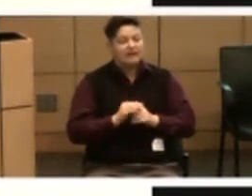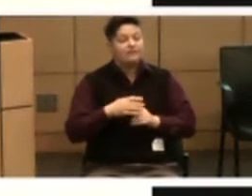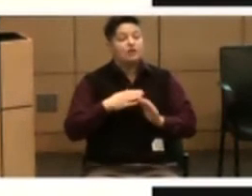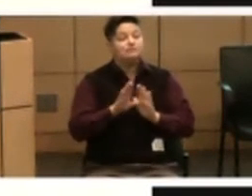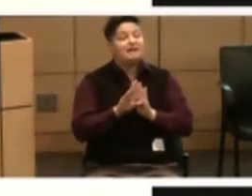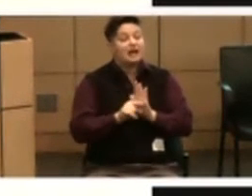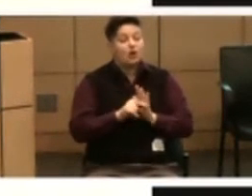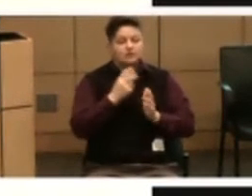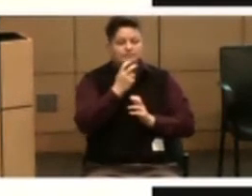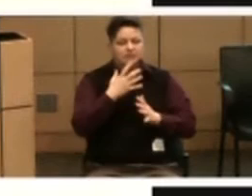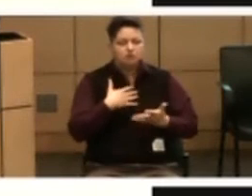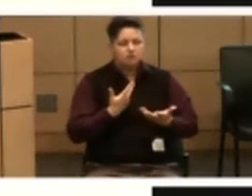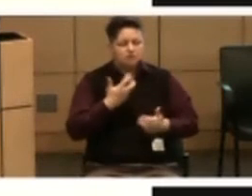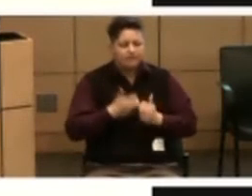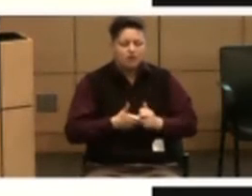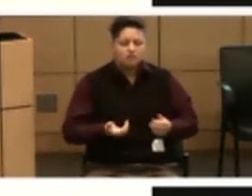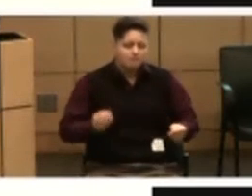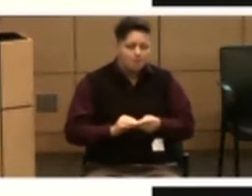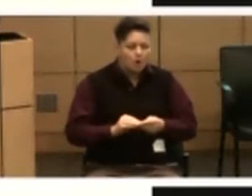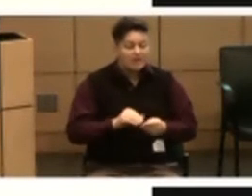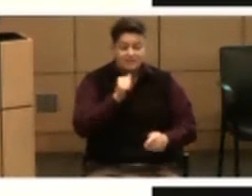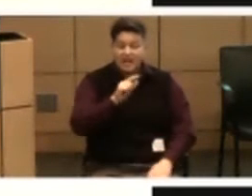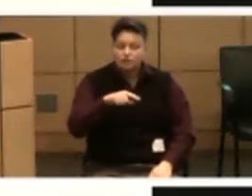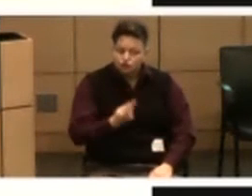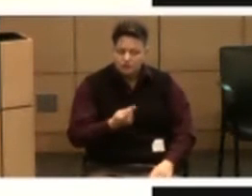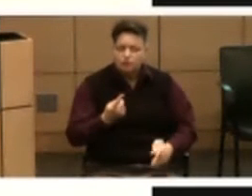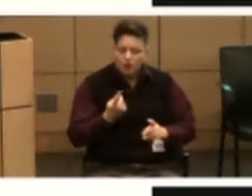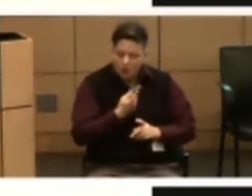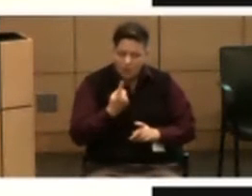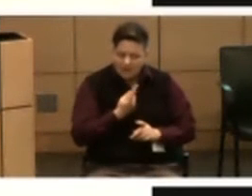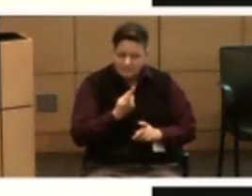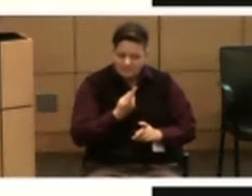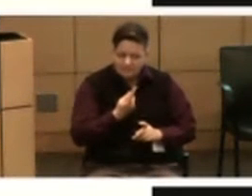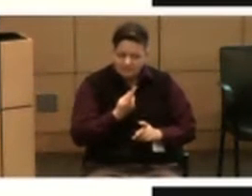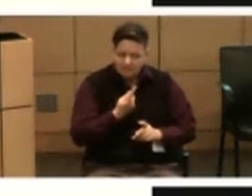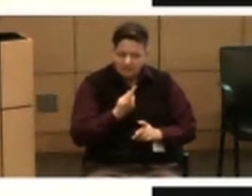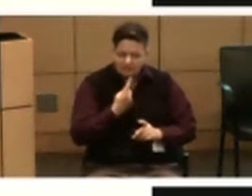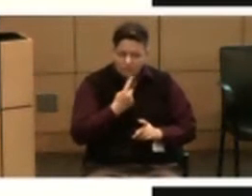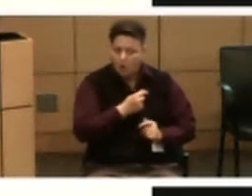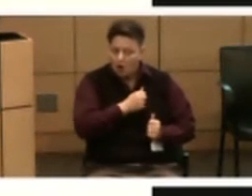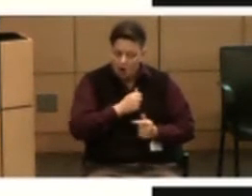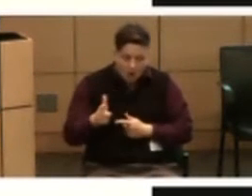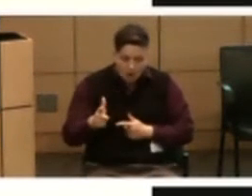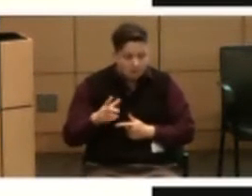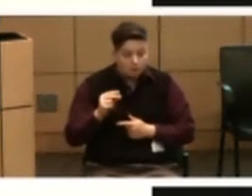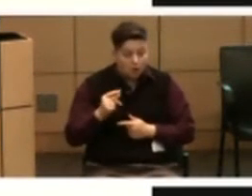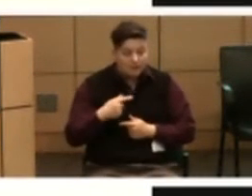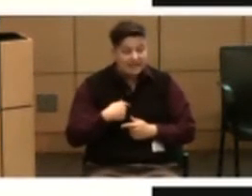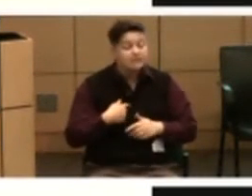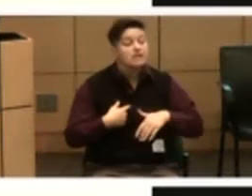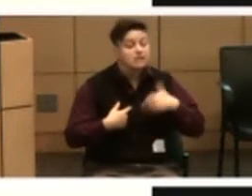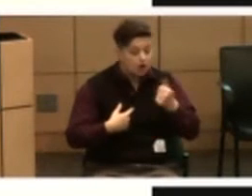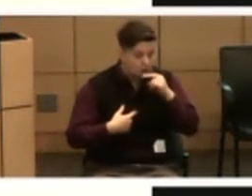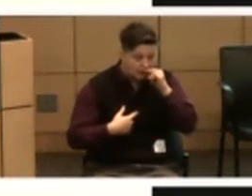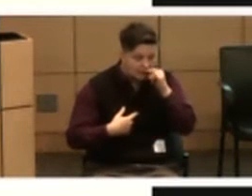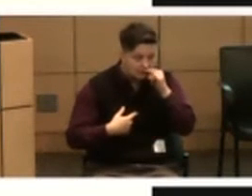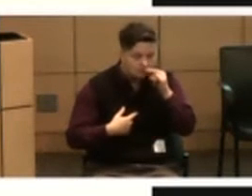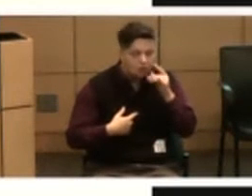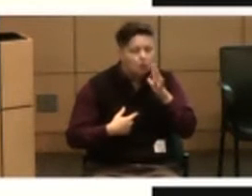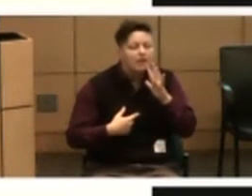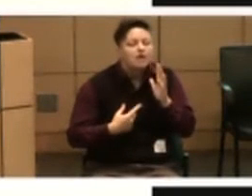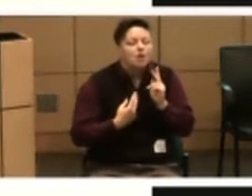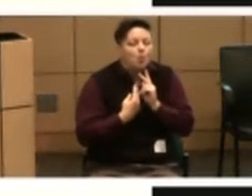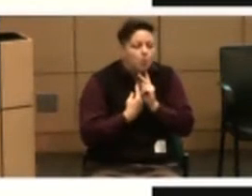isn't just that everybody finds it difficult. It's proportionally worse for a young listener. And the effects, as I'll show you in a minute, are hit you over the head. They're really, really poor